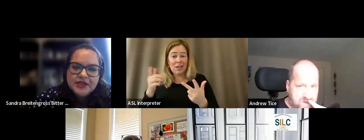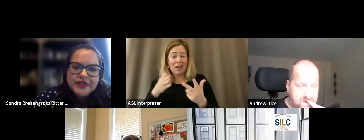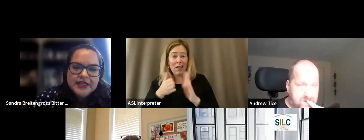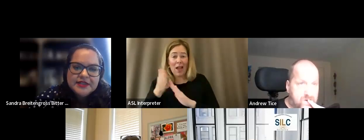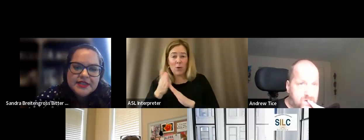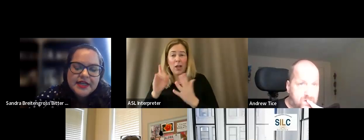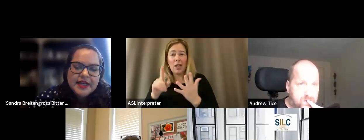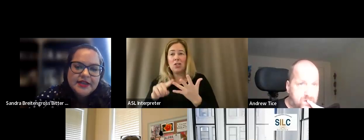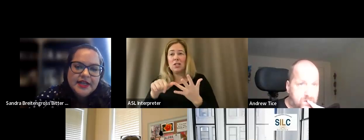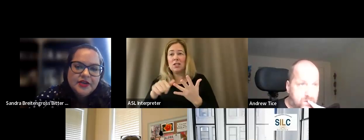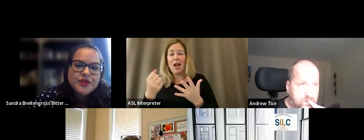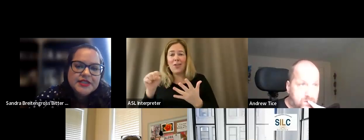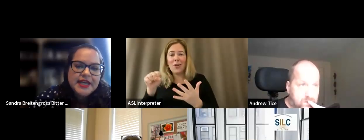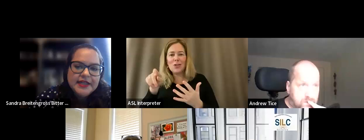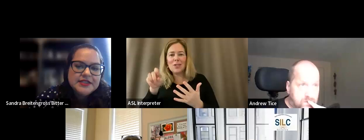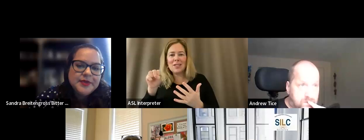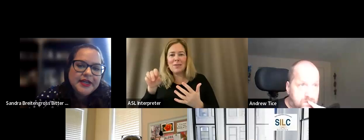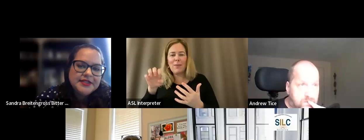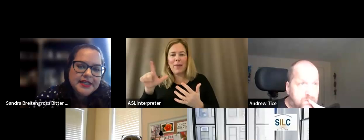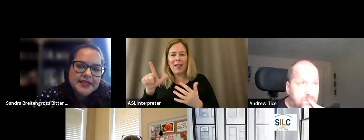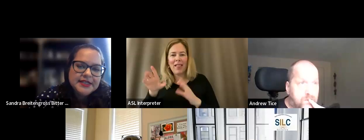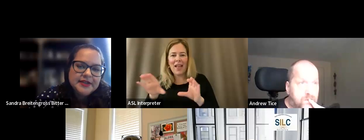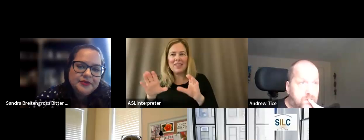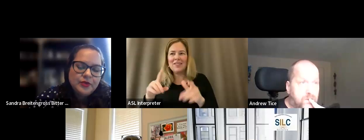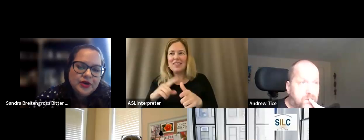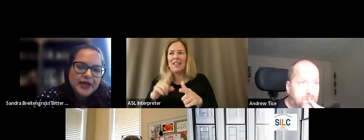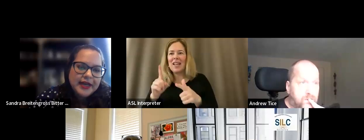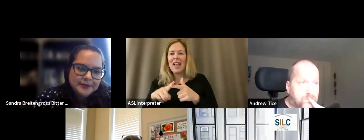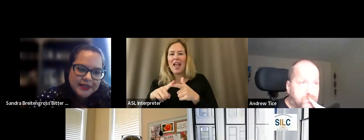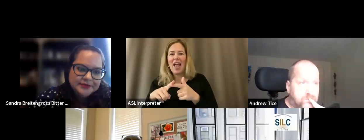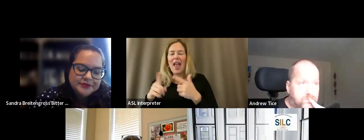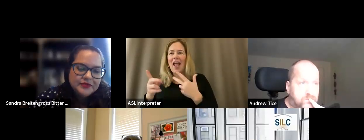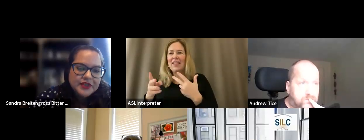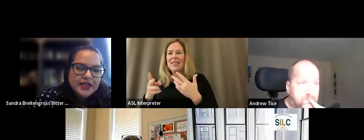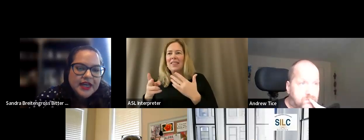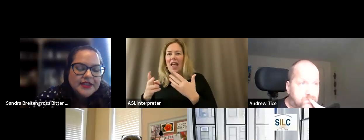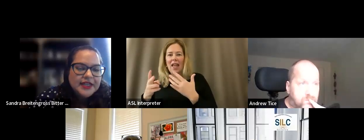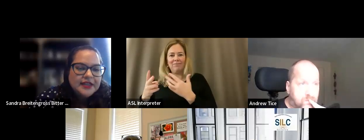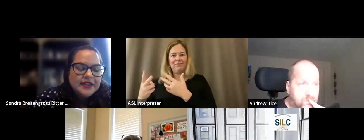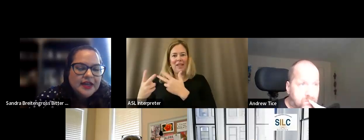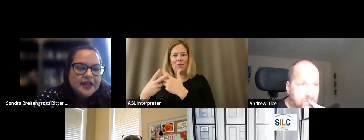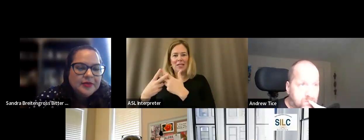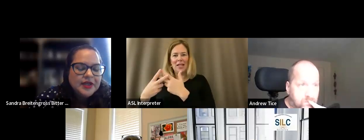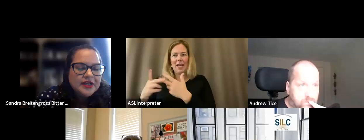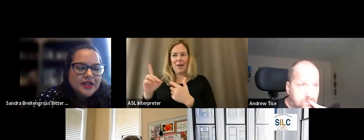SPIL activities, and then retained by the DSE for admin. And